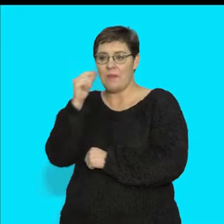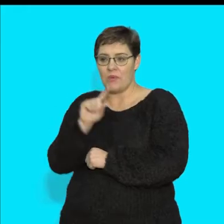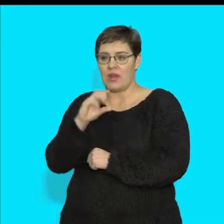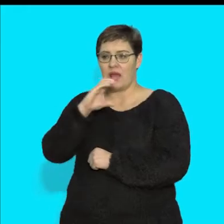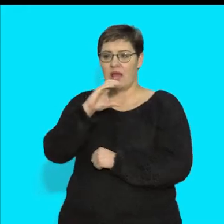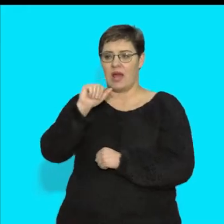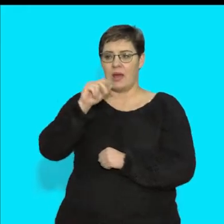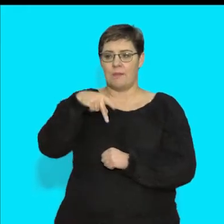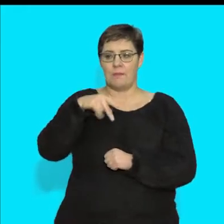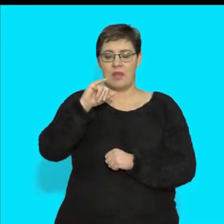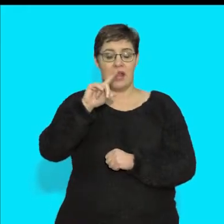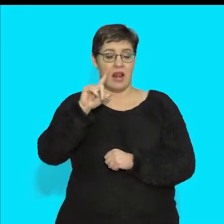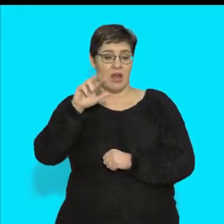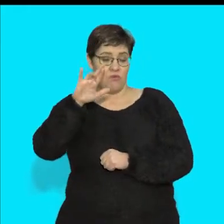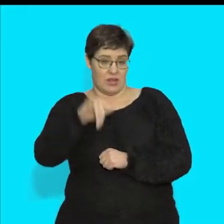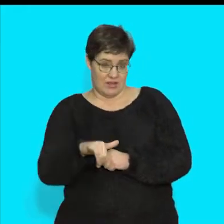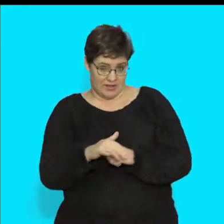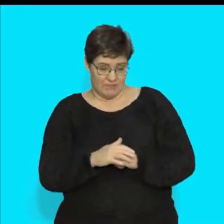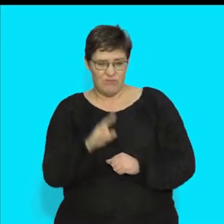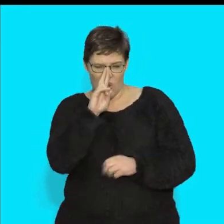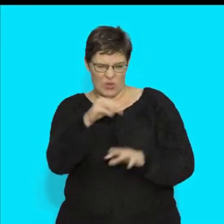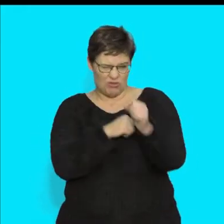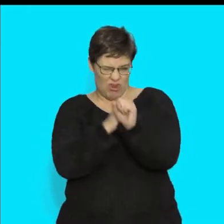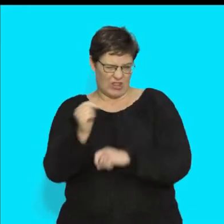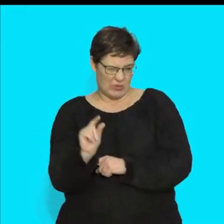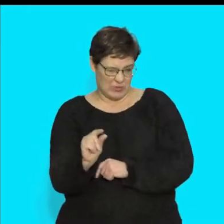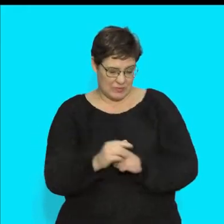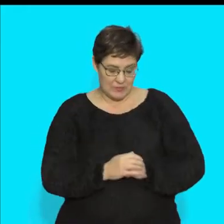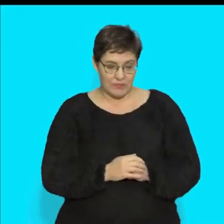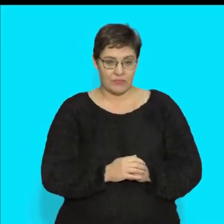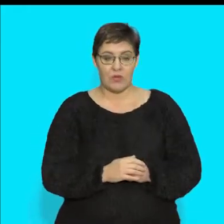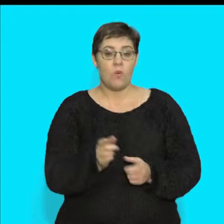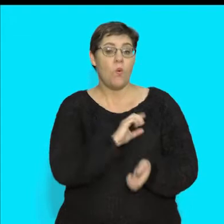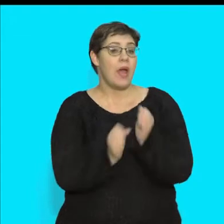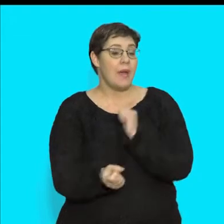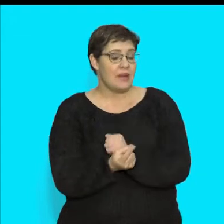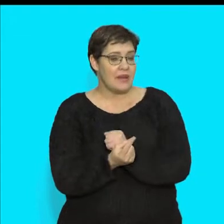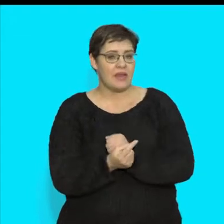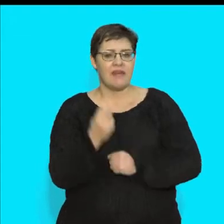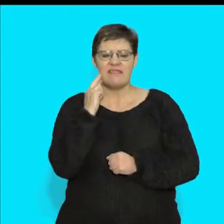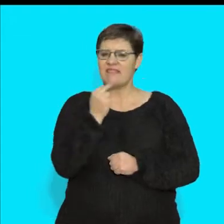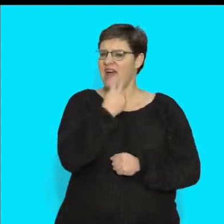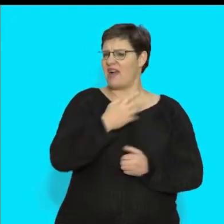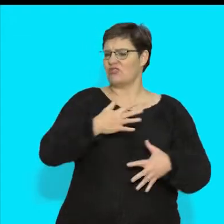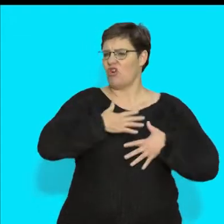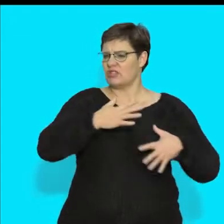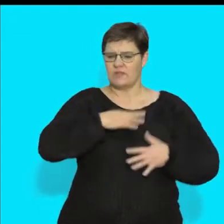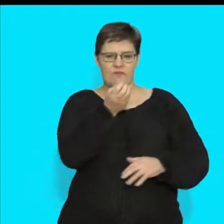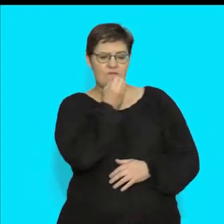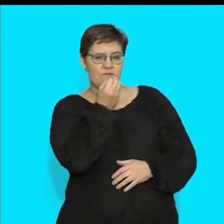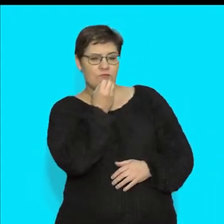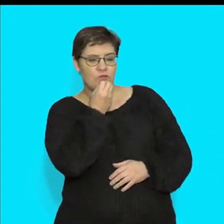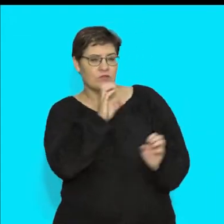look at the structure of that just now. So what happens is, all right, all the lovely oxygen and food gets